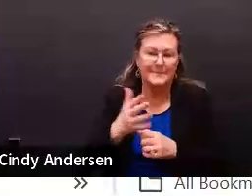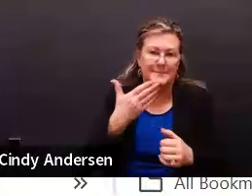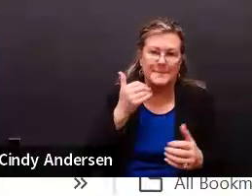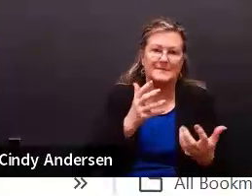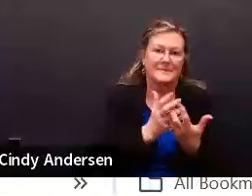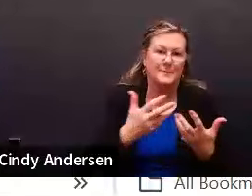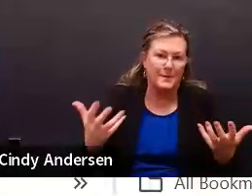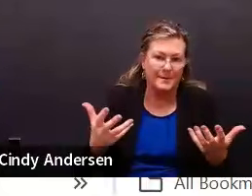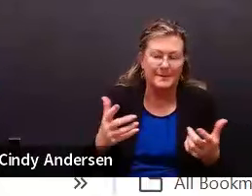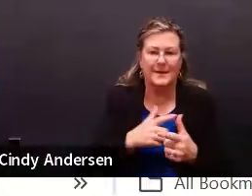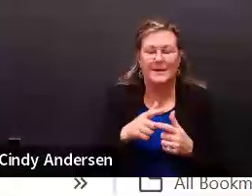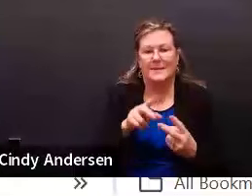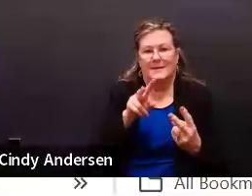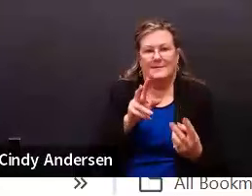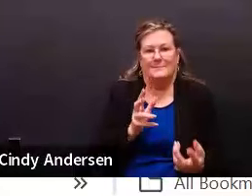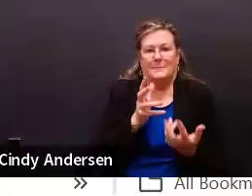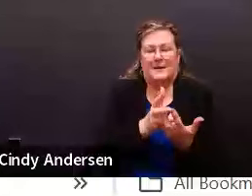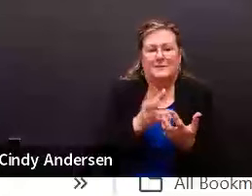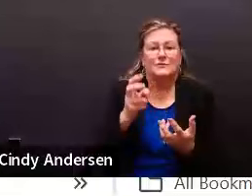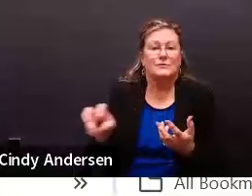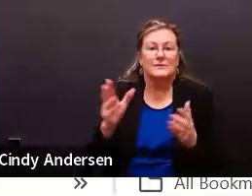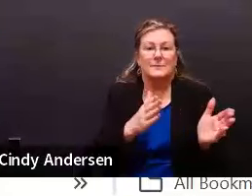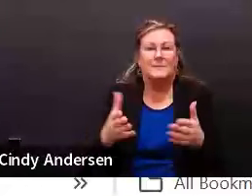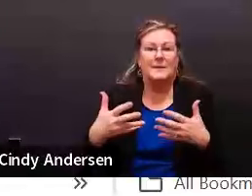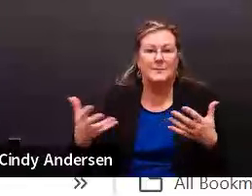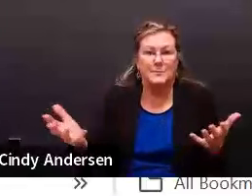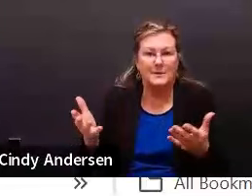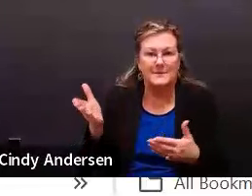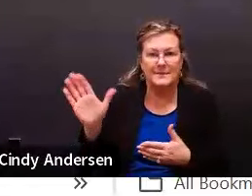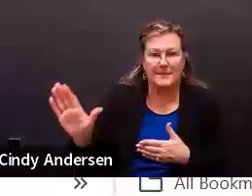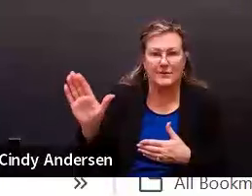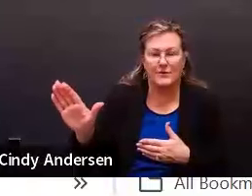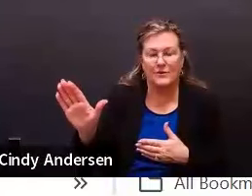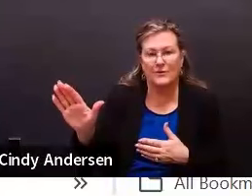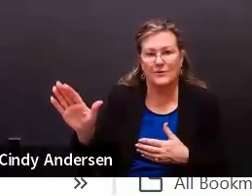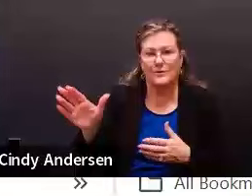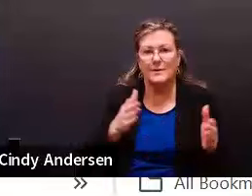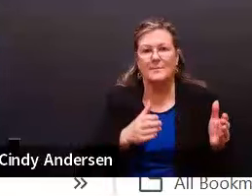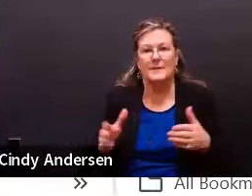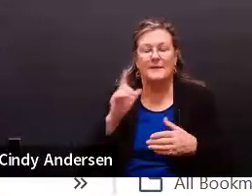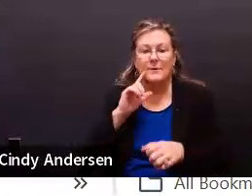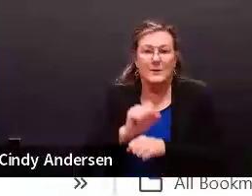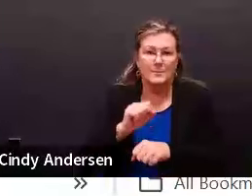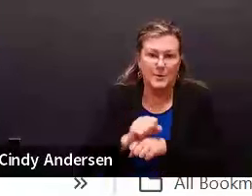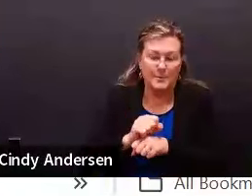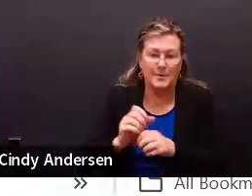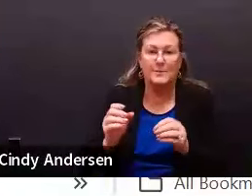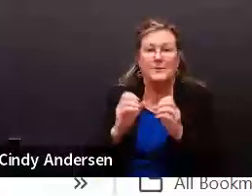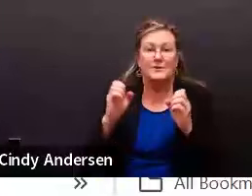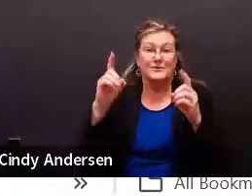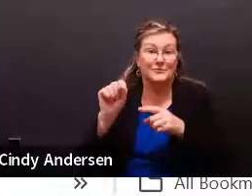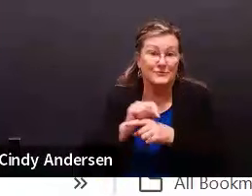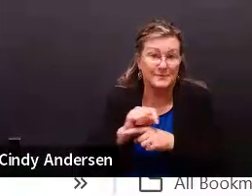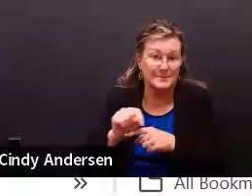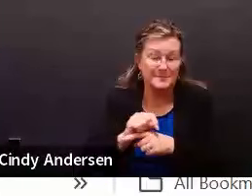think you pair that with what's on their transition plan. What is their you know, plan for employment or further education and